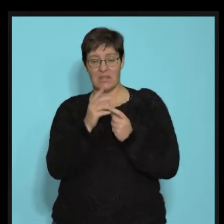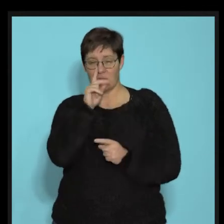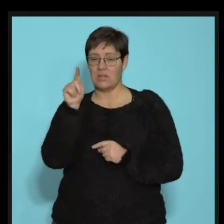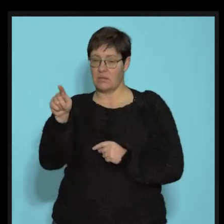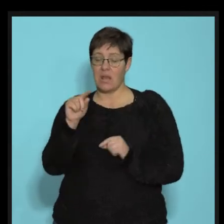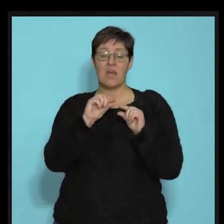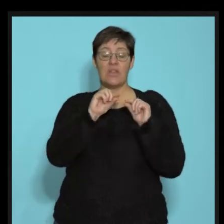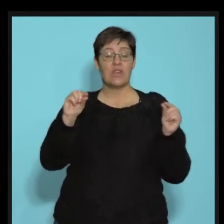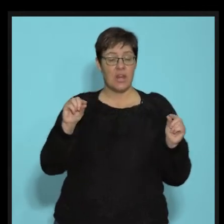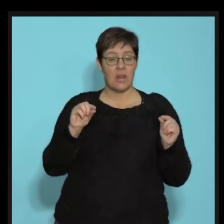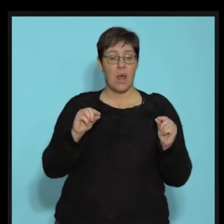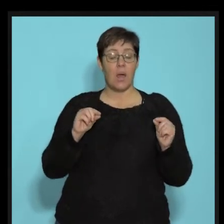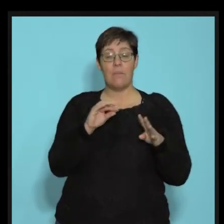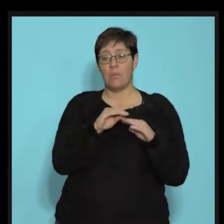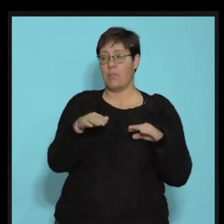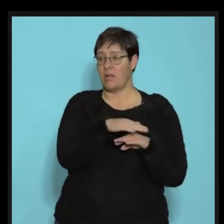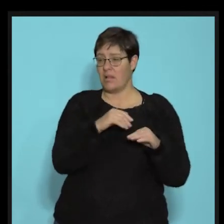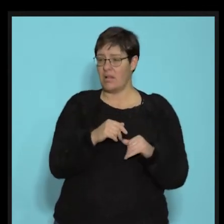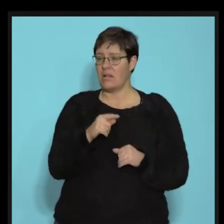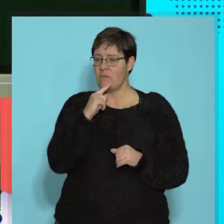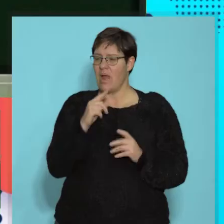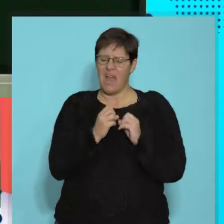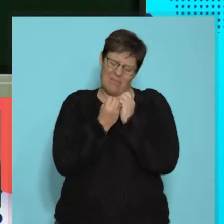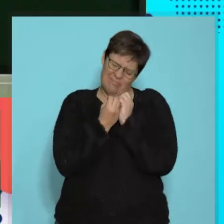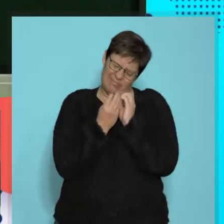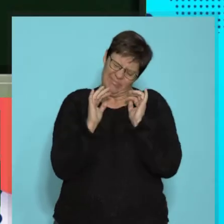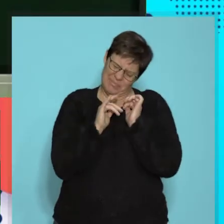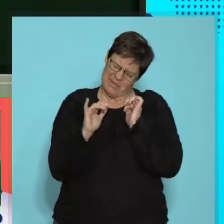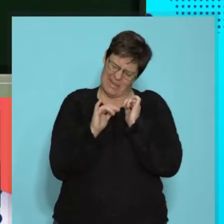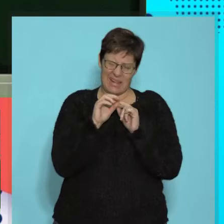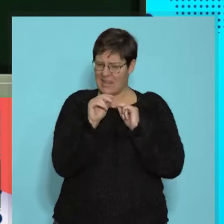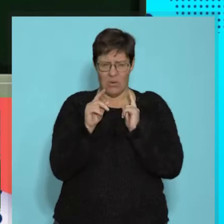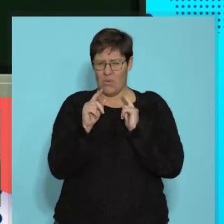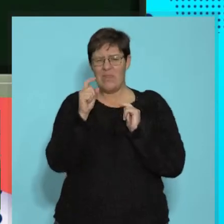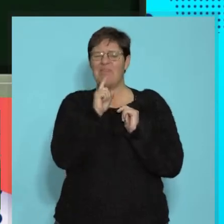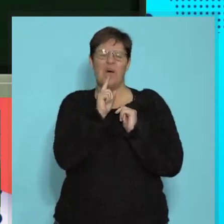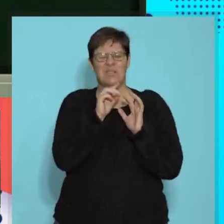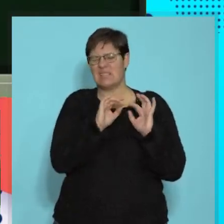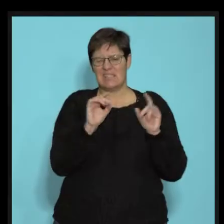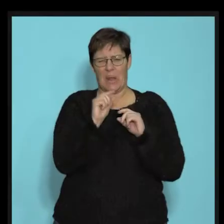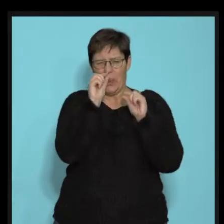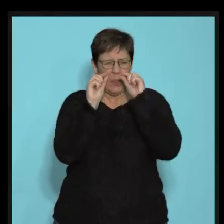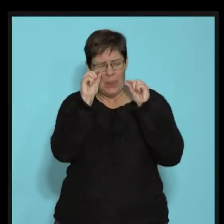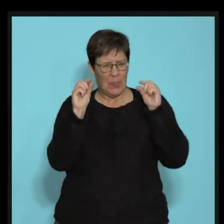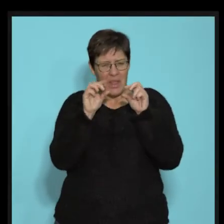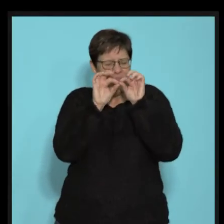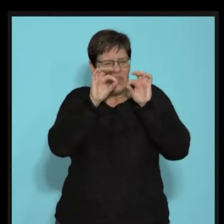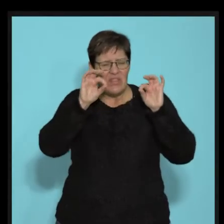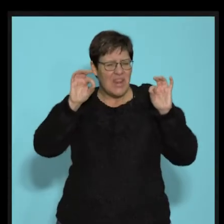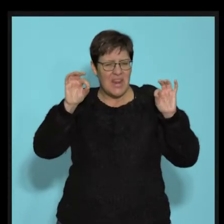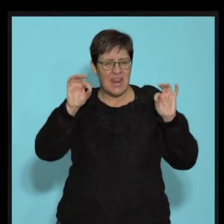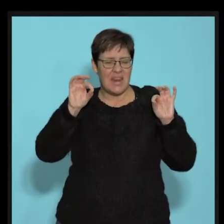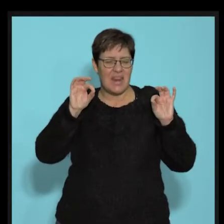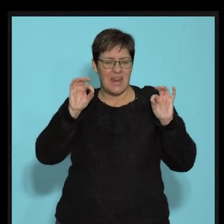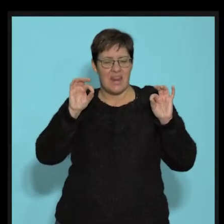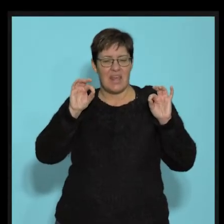and permeable? Look at these. There's like millions, there's thousands of them. Small little thin, all right, gills.